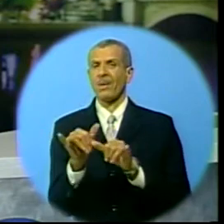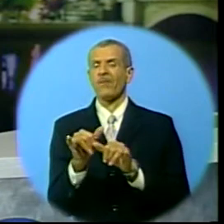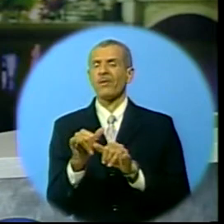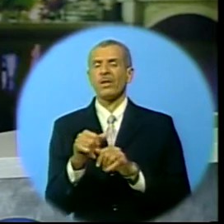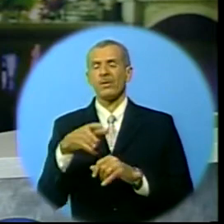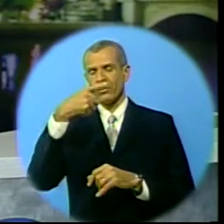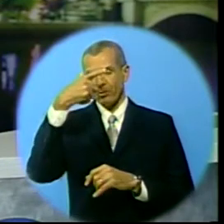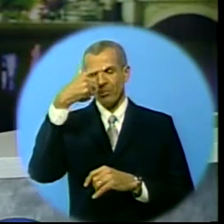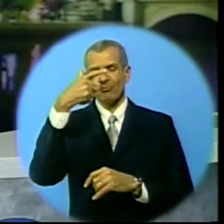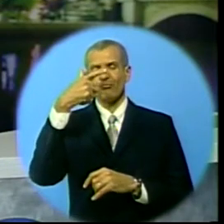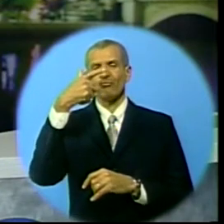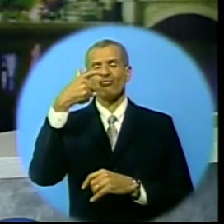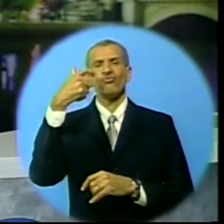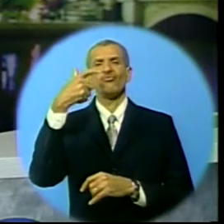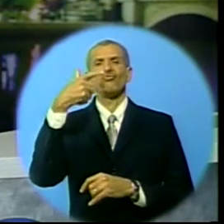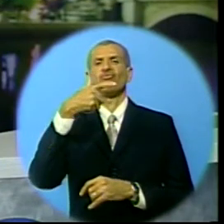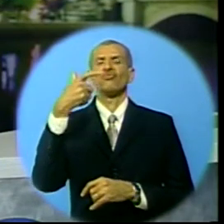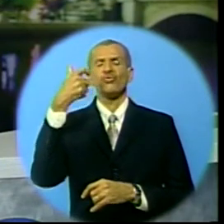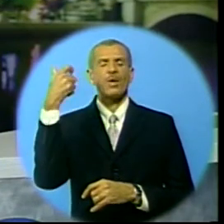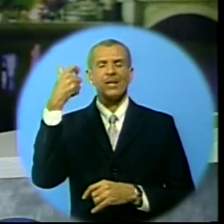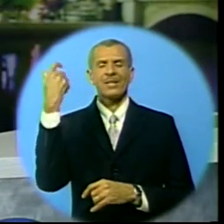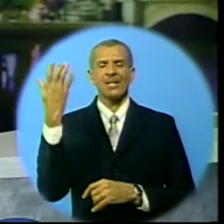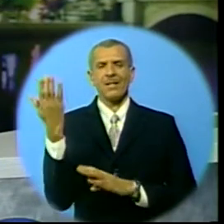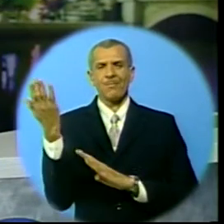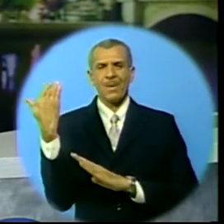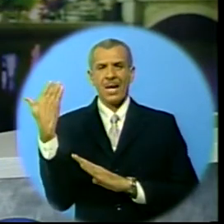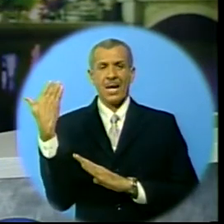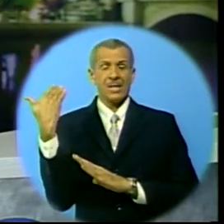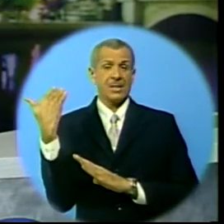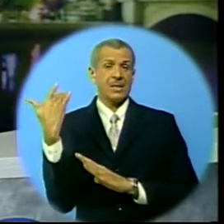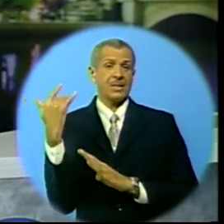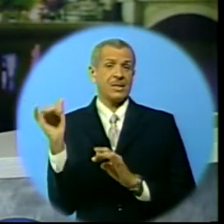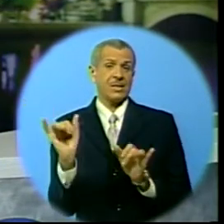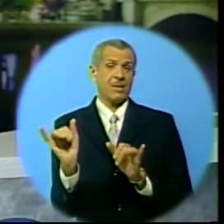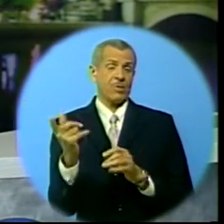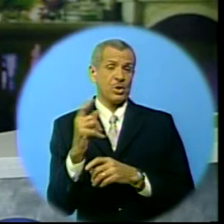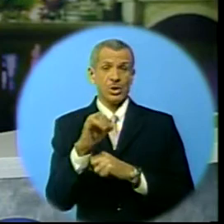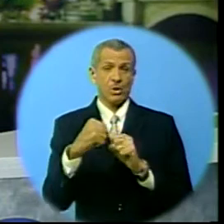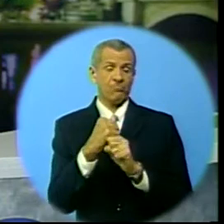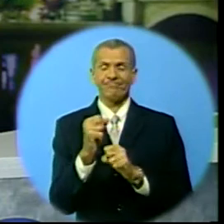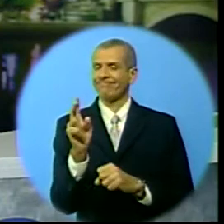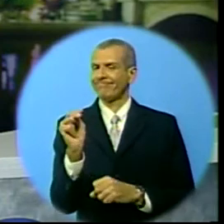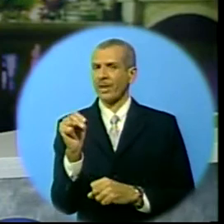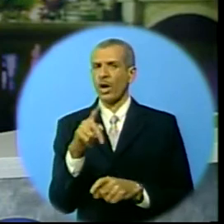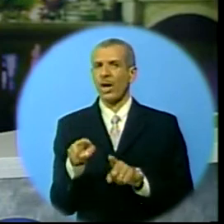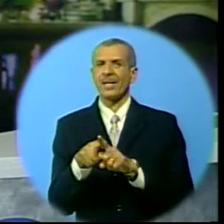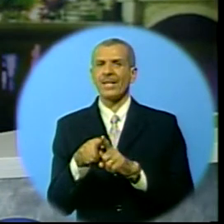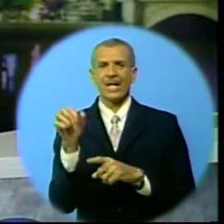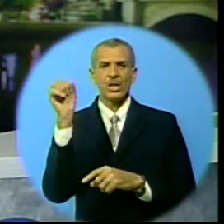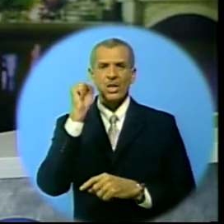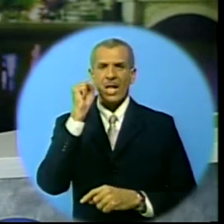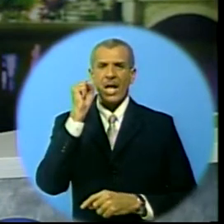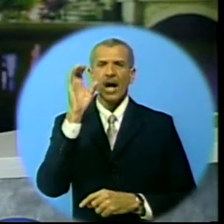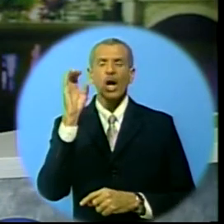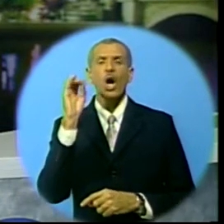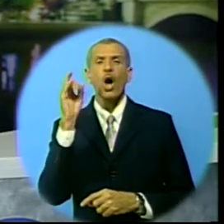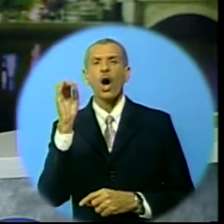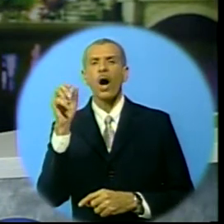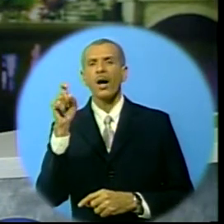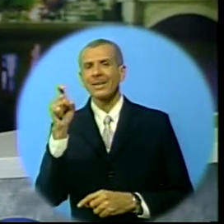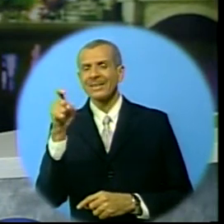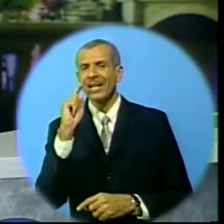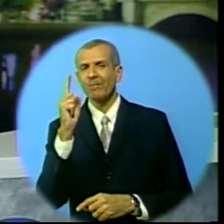conditions experienced in the recent past in Barbados this year. That, according to Shelley Ann Cox, research associate at the